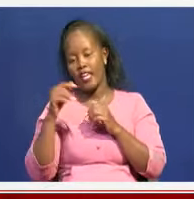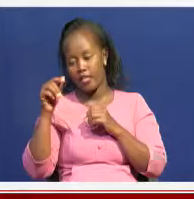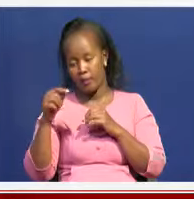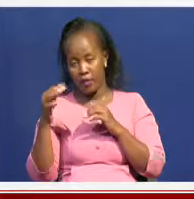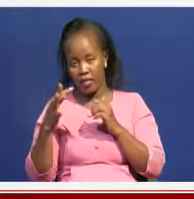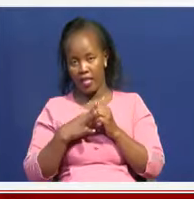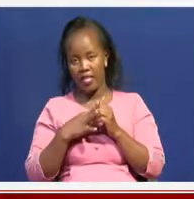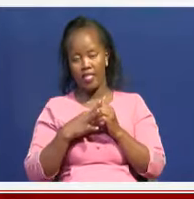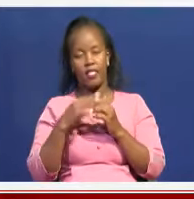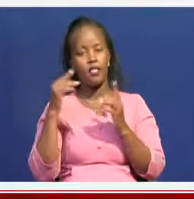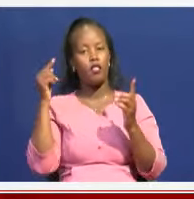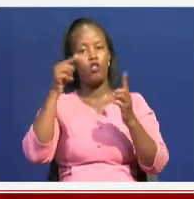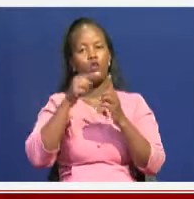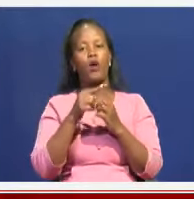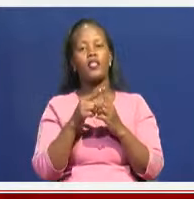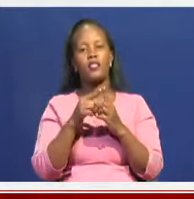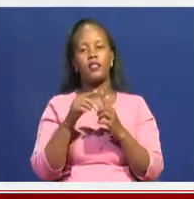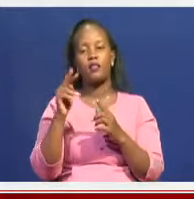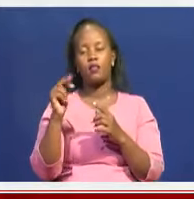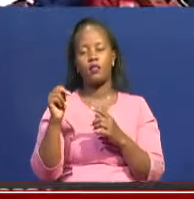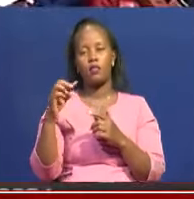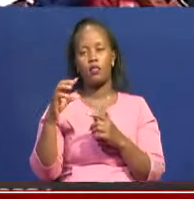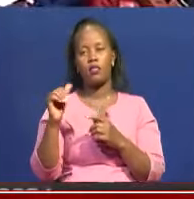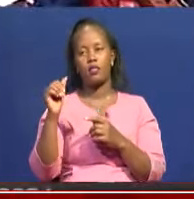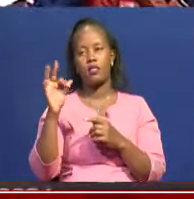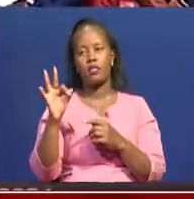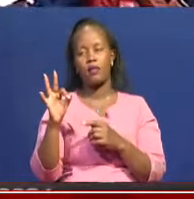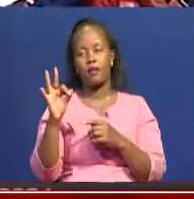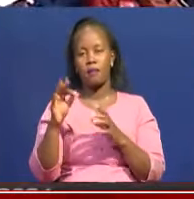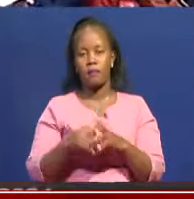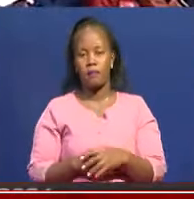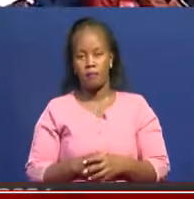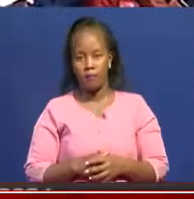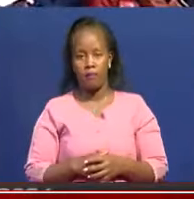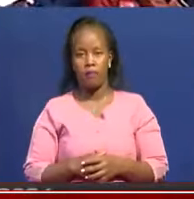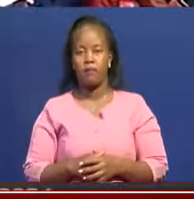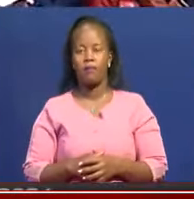the National Government Constituency Development Fund.